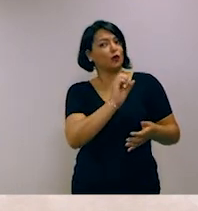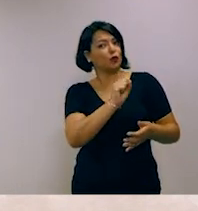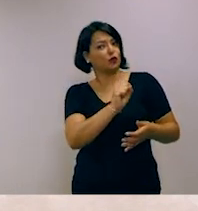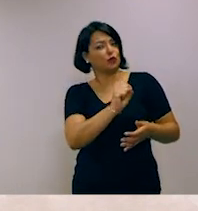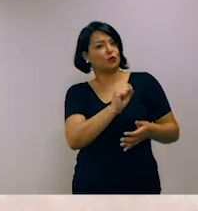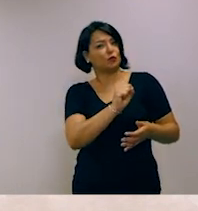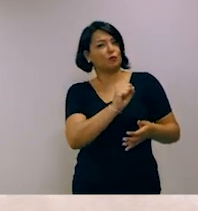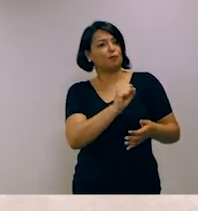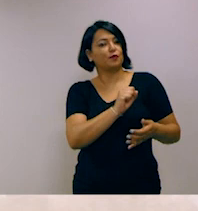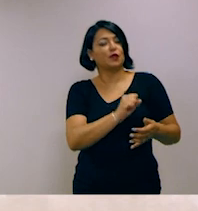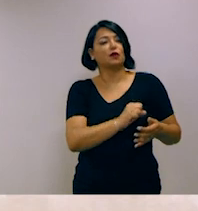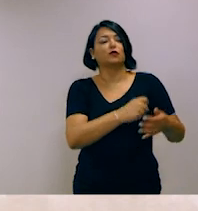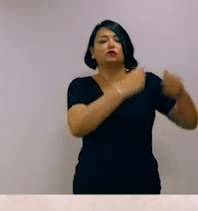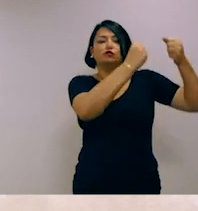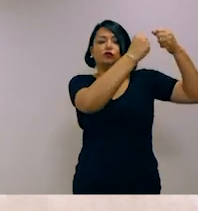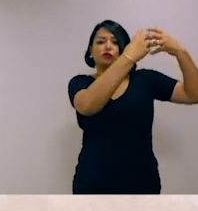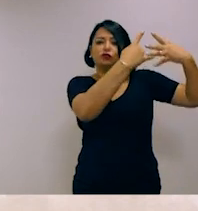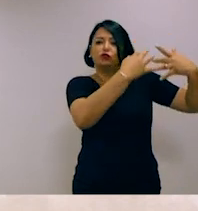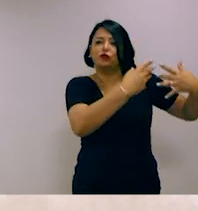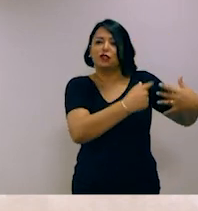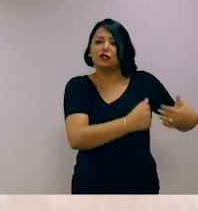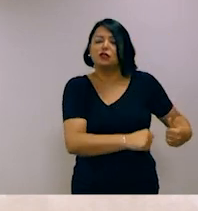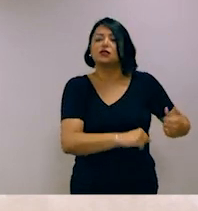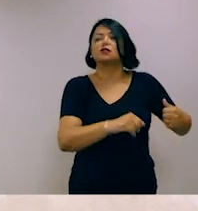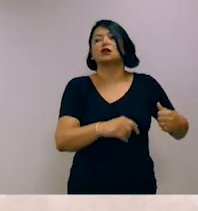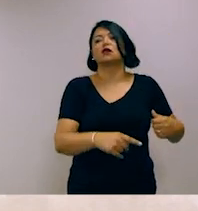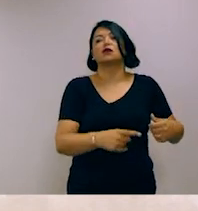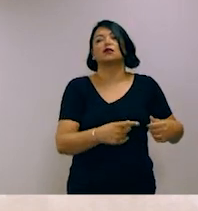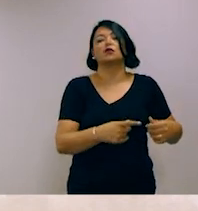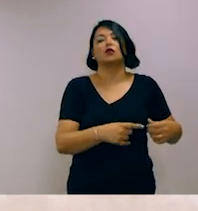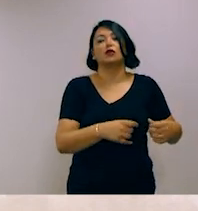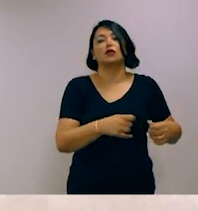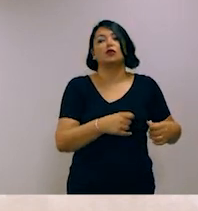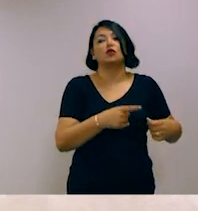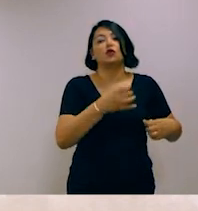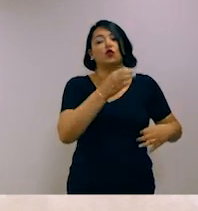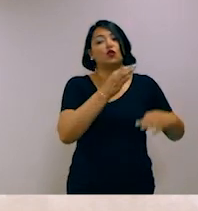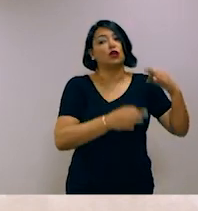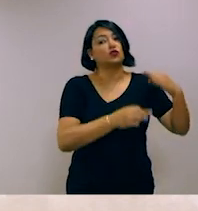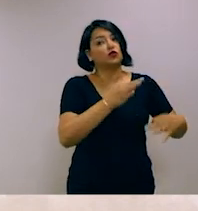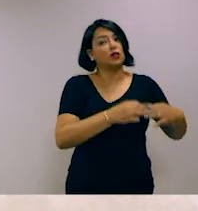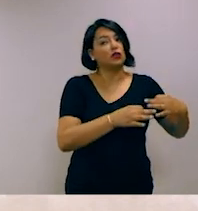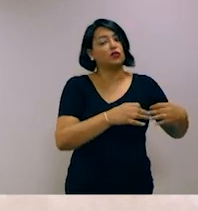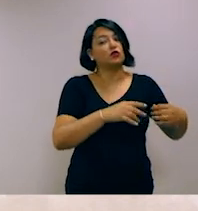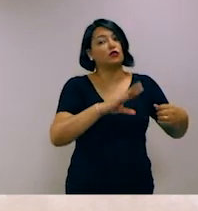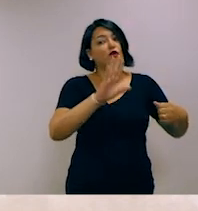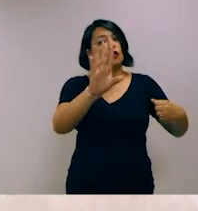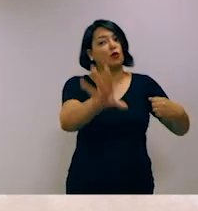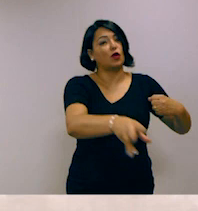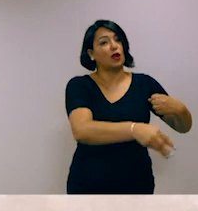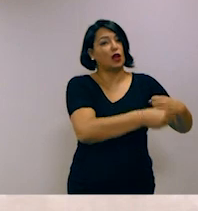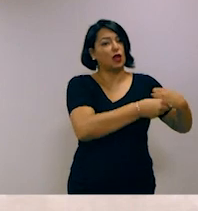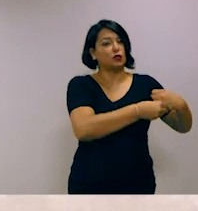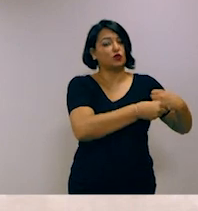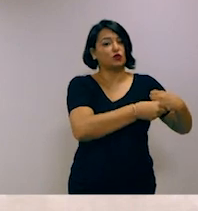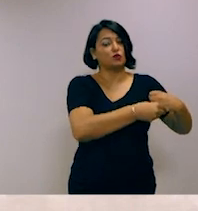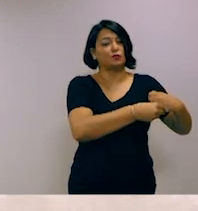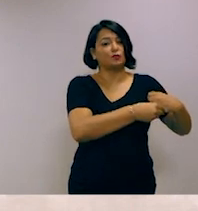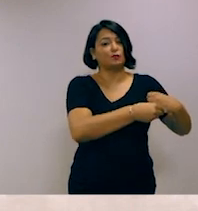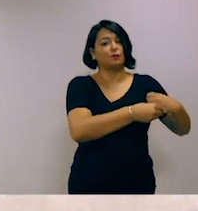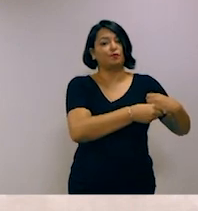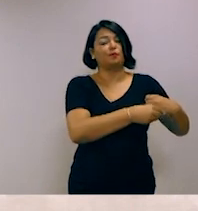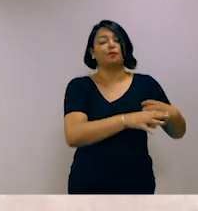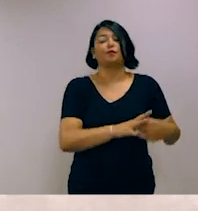past, previously I mentioned the text, the annexes, but in the first phase we had only extracted